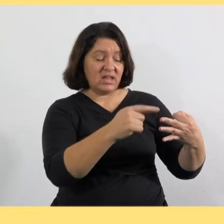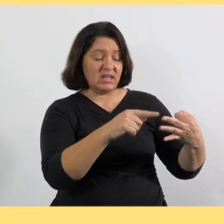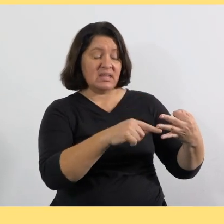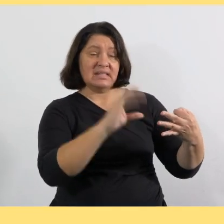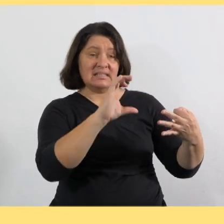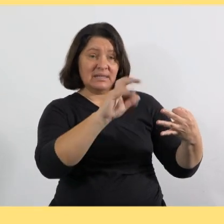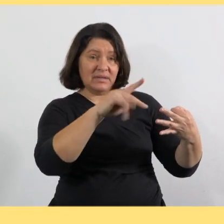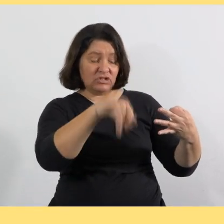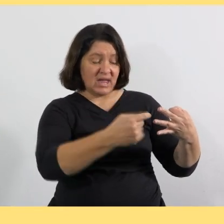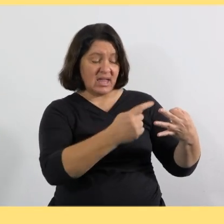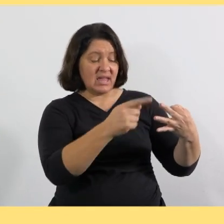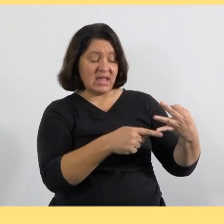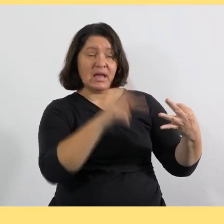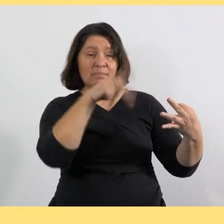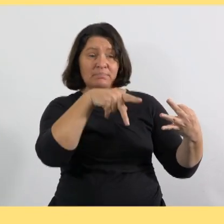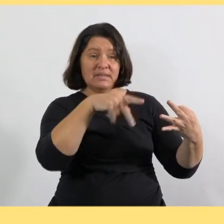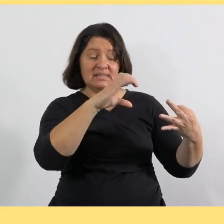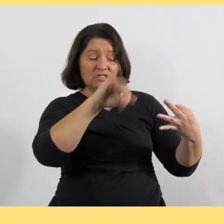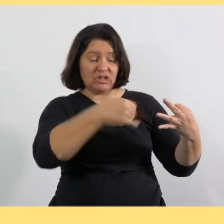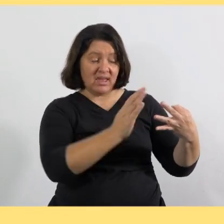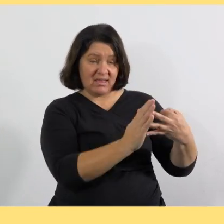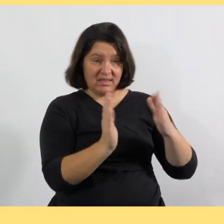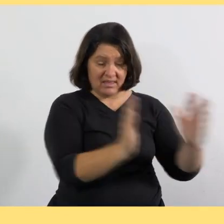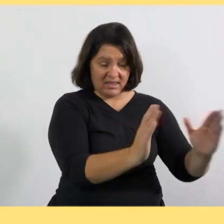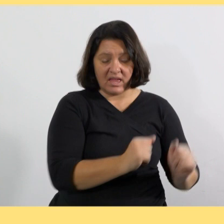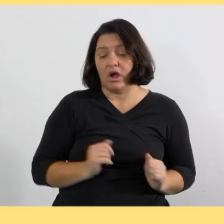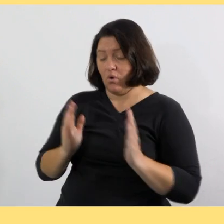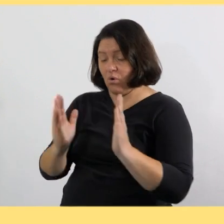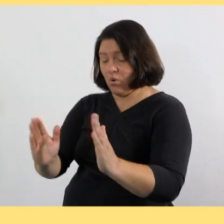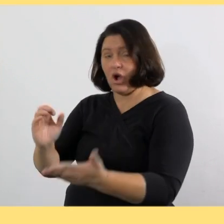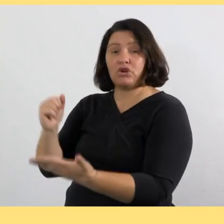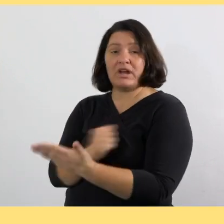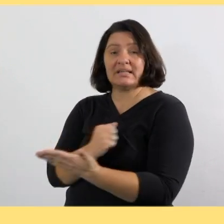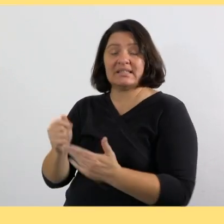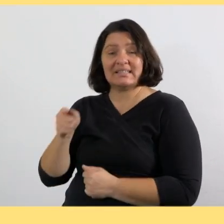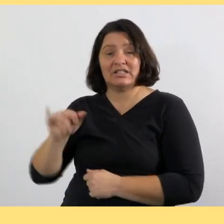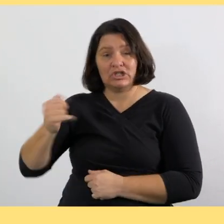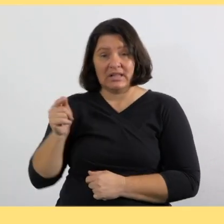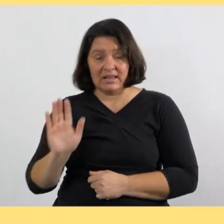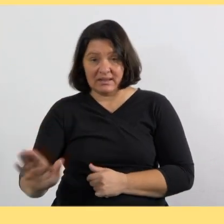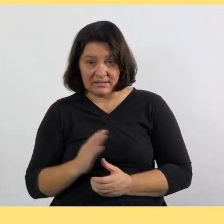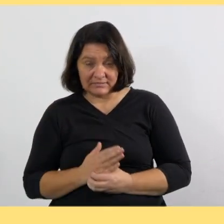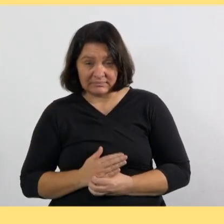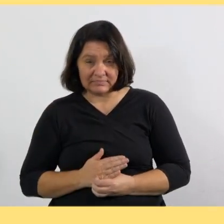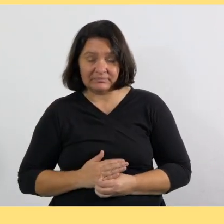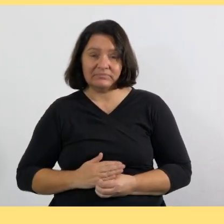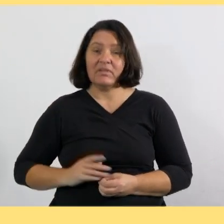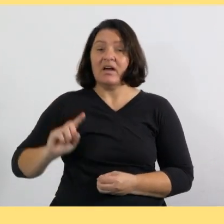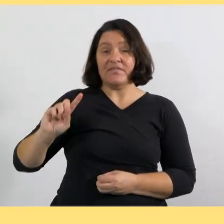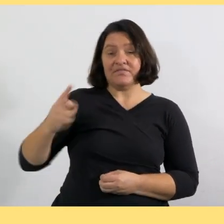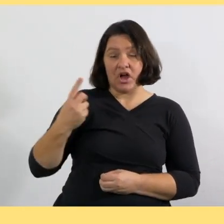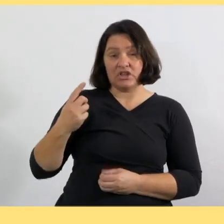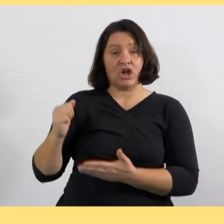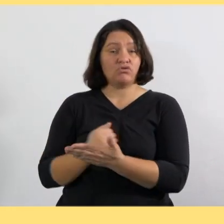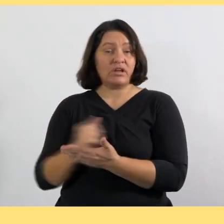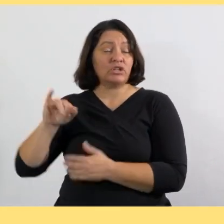CPJ, and the PCJ. I'm now going to move on to my credit journals. And the first credit journal that I'm going